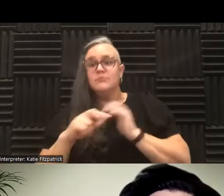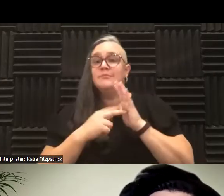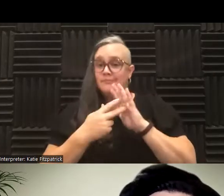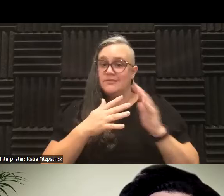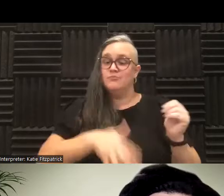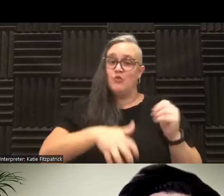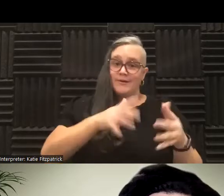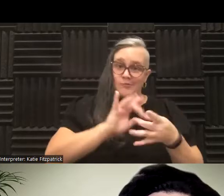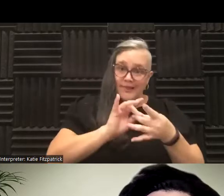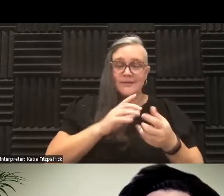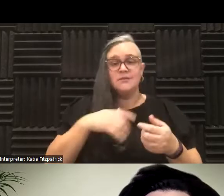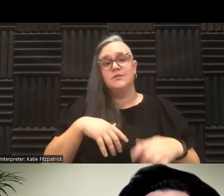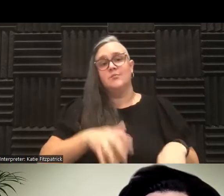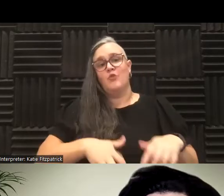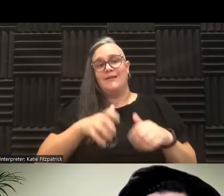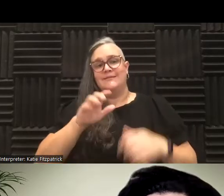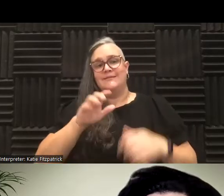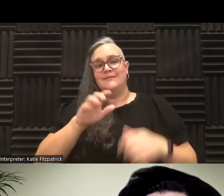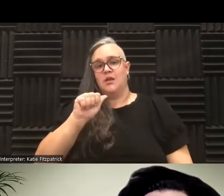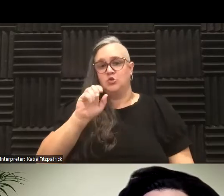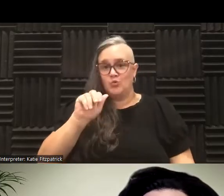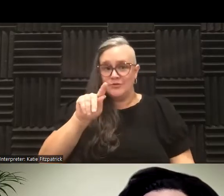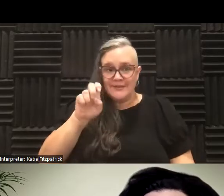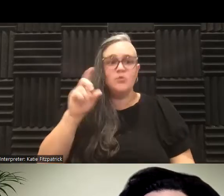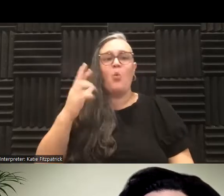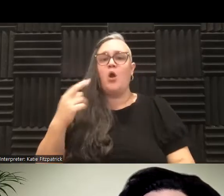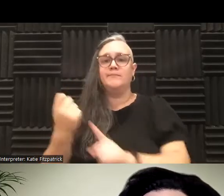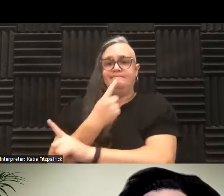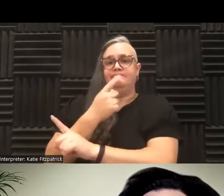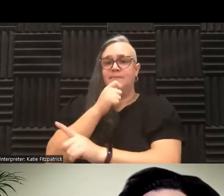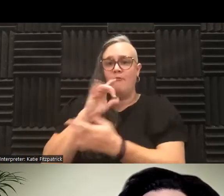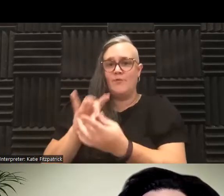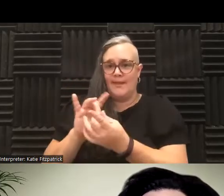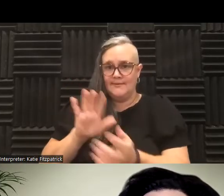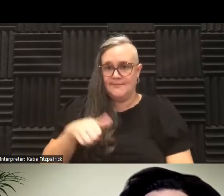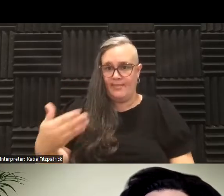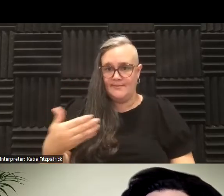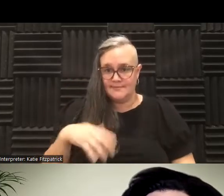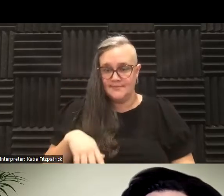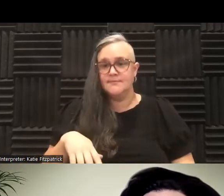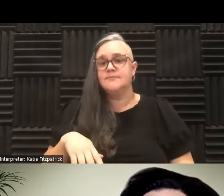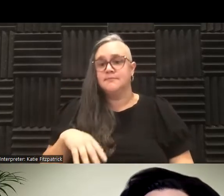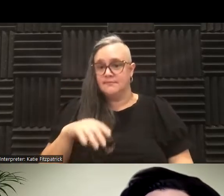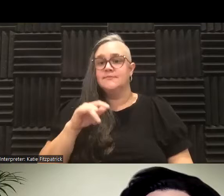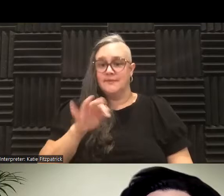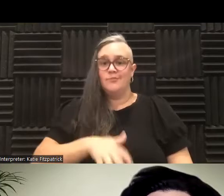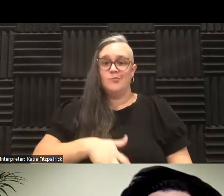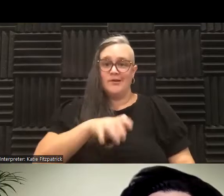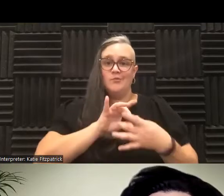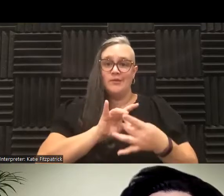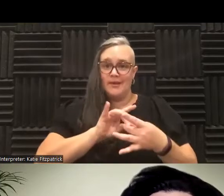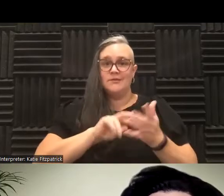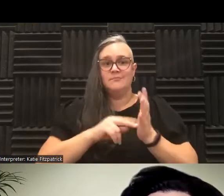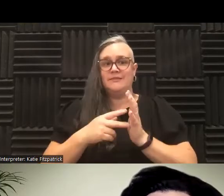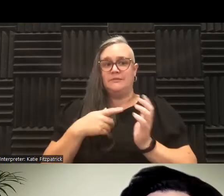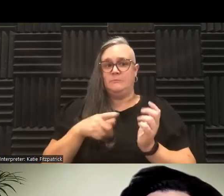pregnancy-related, pregnancy-associated, or not related deaths. So the where pregnancy-relatedness was unable to